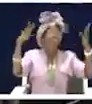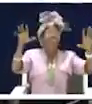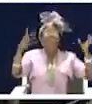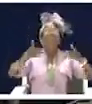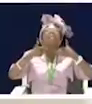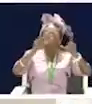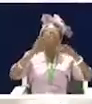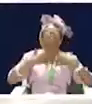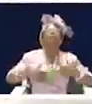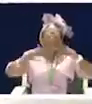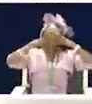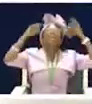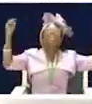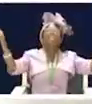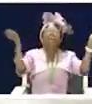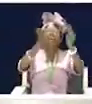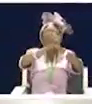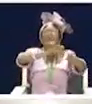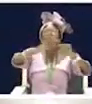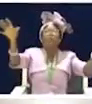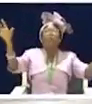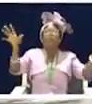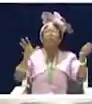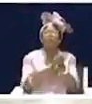Let somebody shout hallelujah.